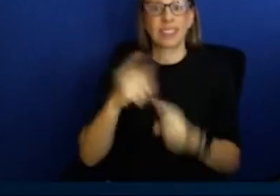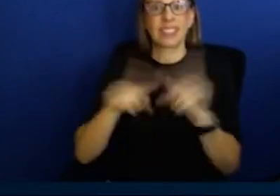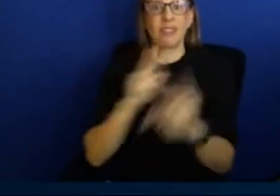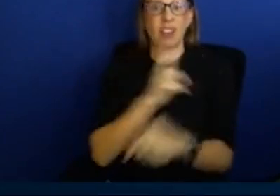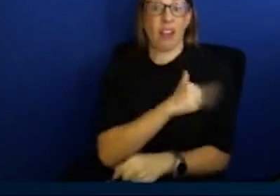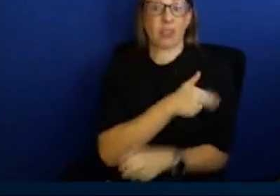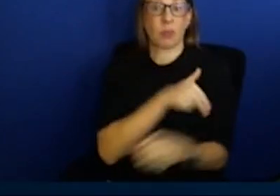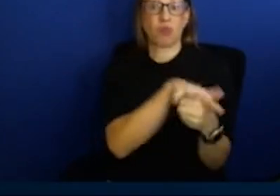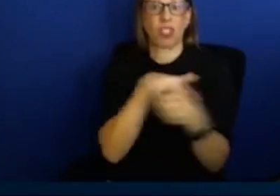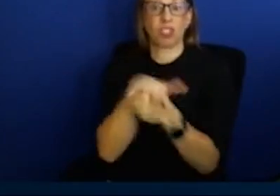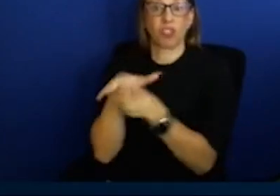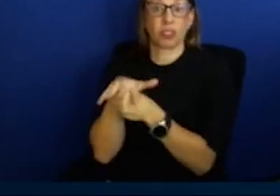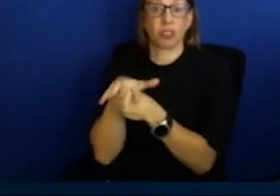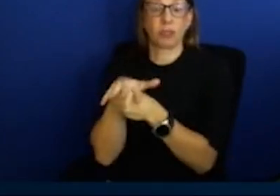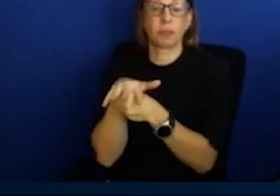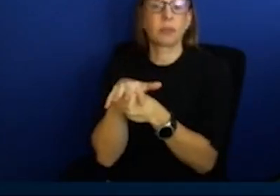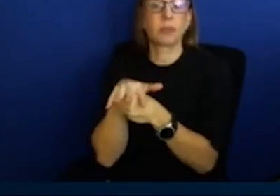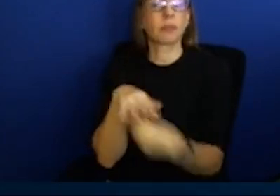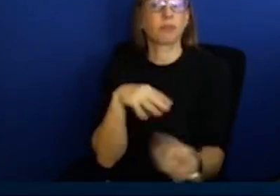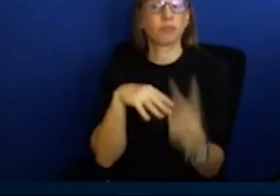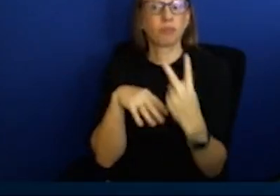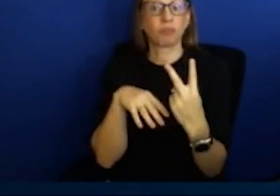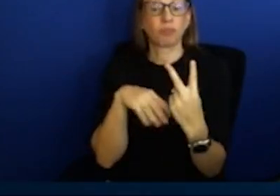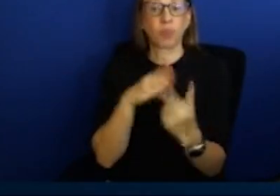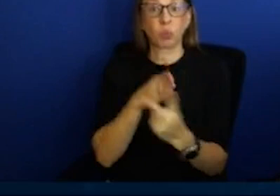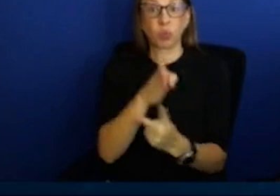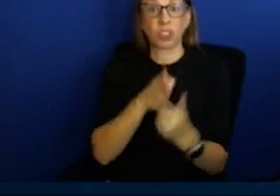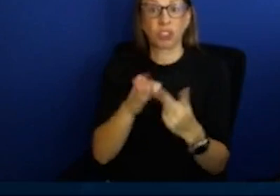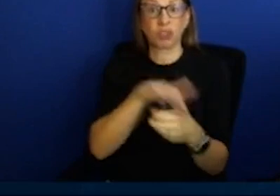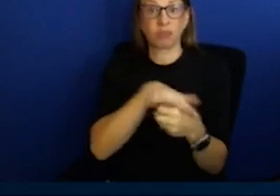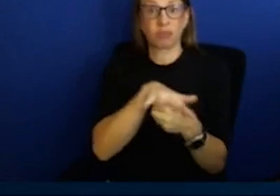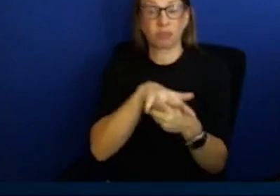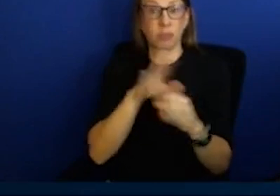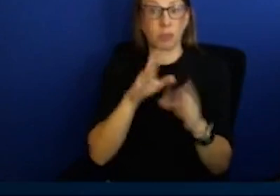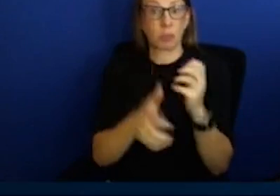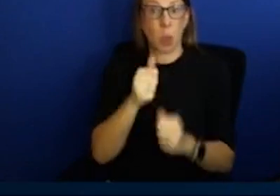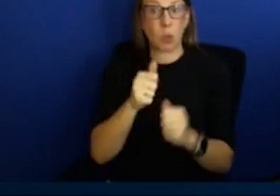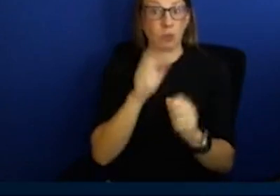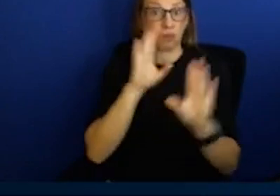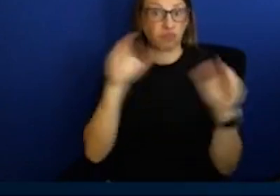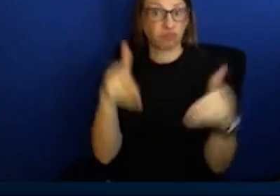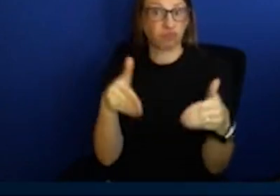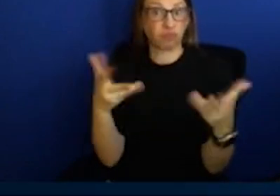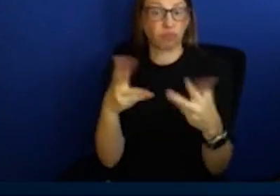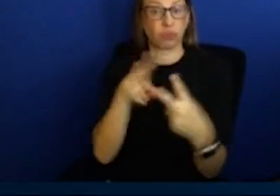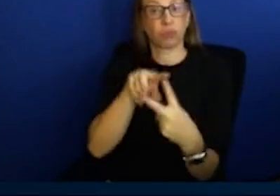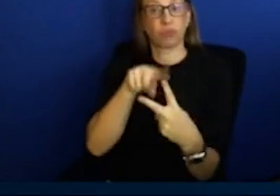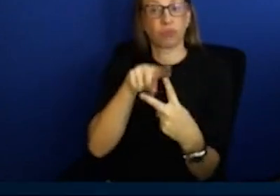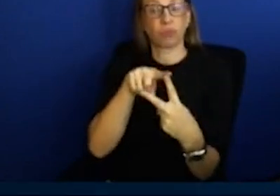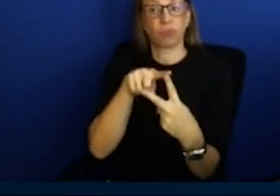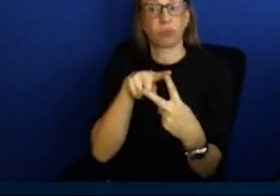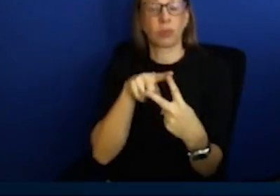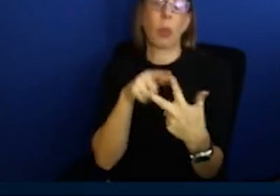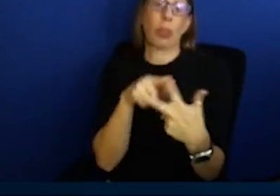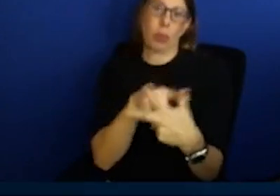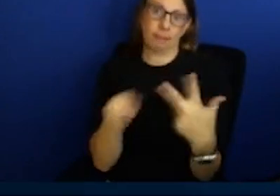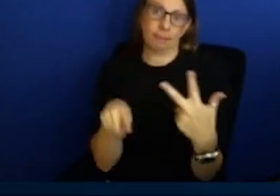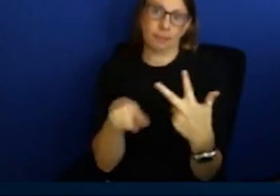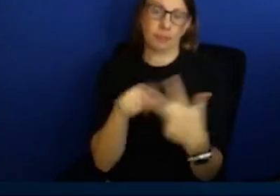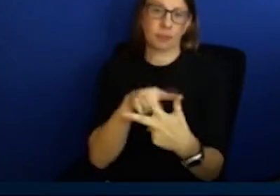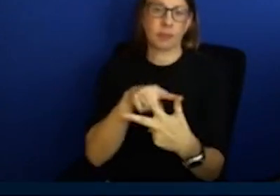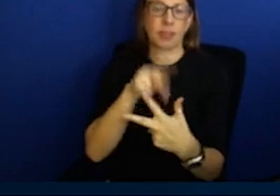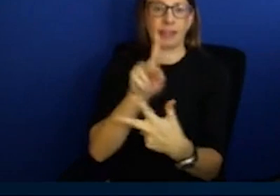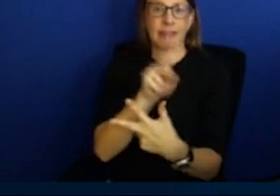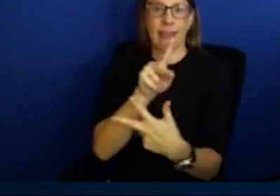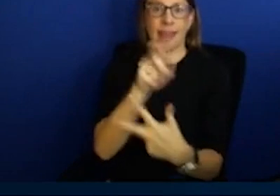hospital regions. And the two regions we want to pay attention to most in this are going to be, actually there's three, K in